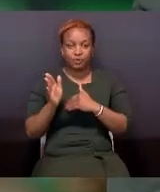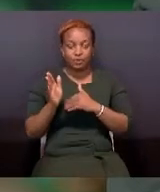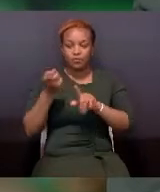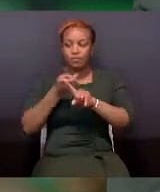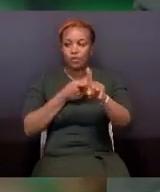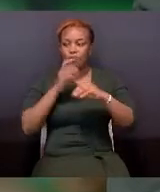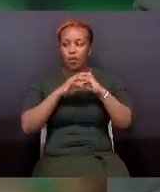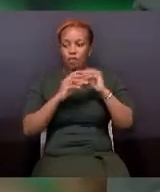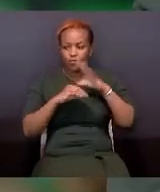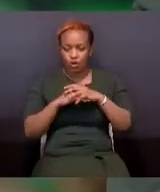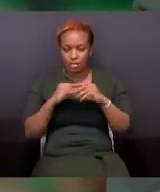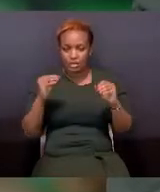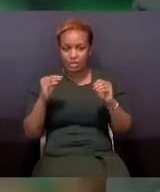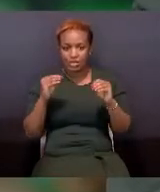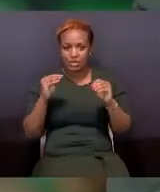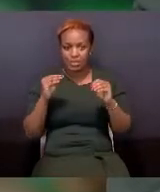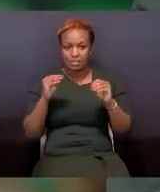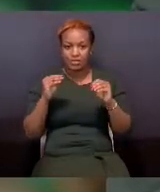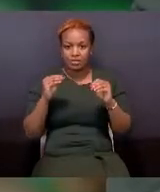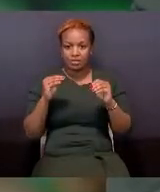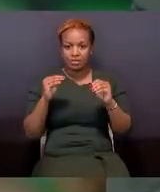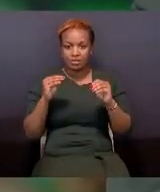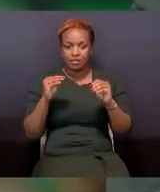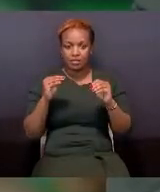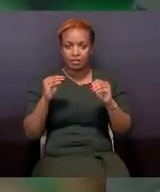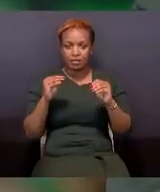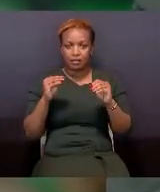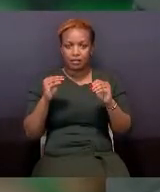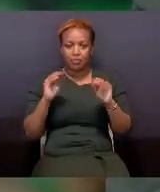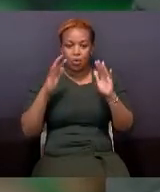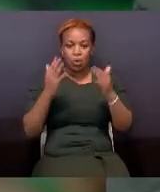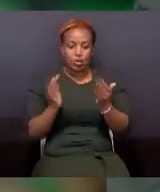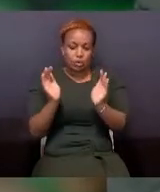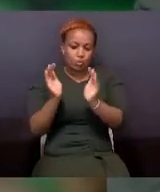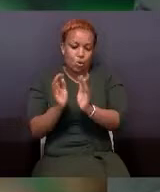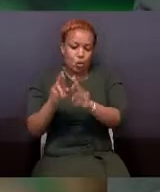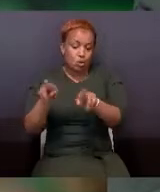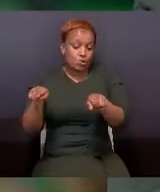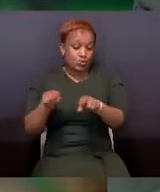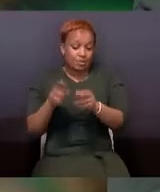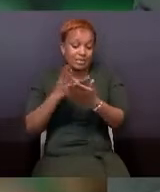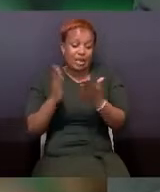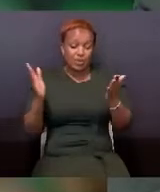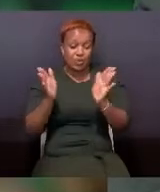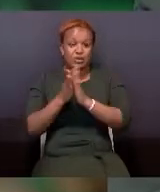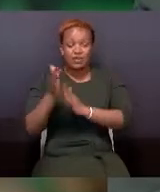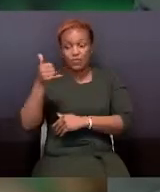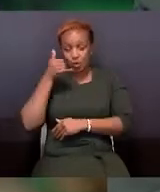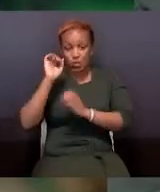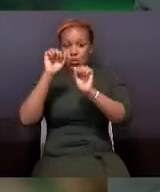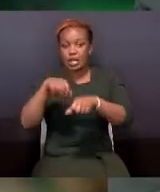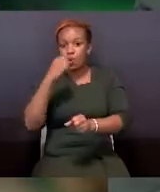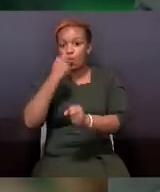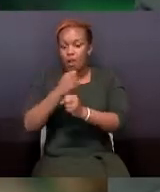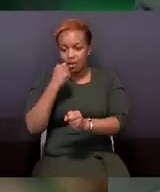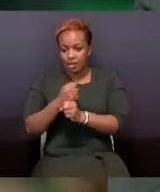comfort of your one small room somewhere with a smartphone, you can do business with